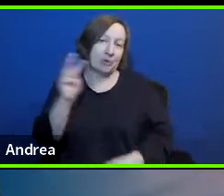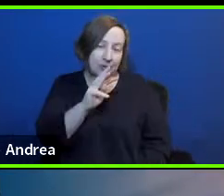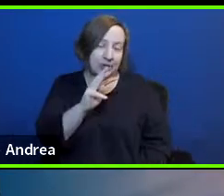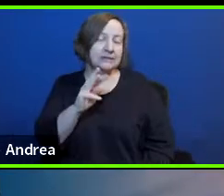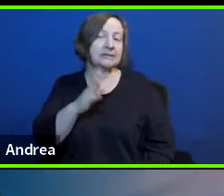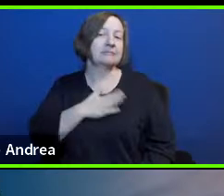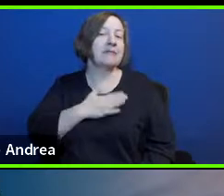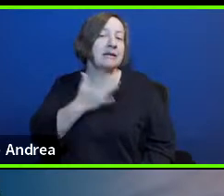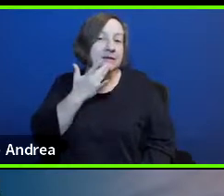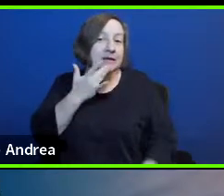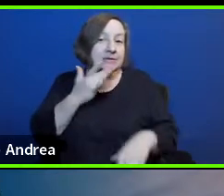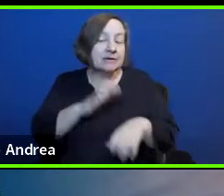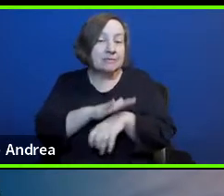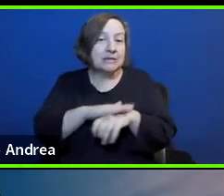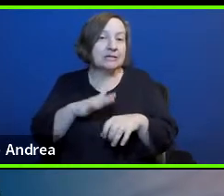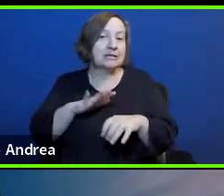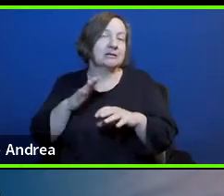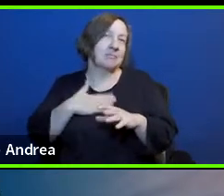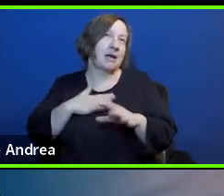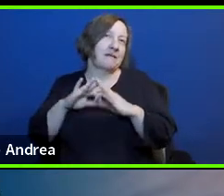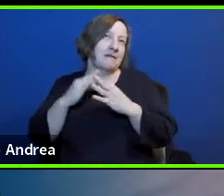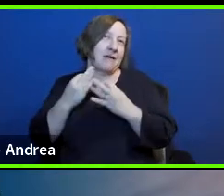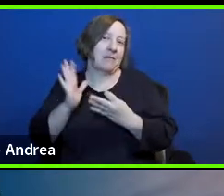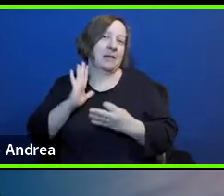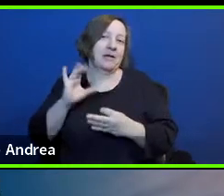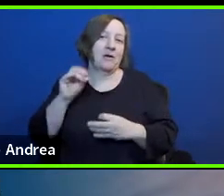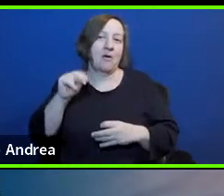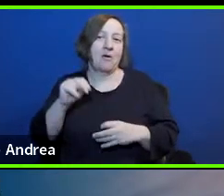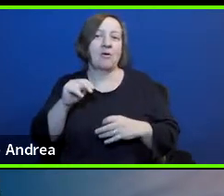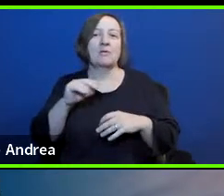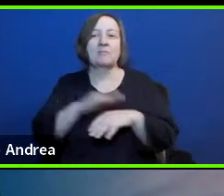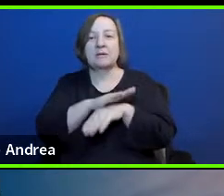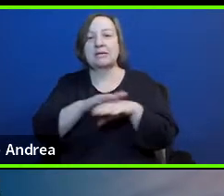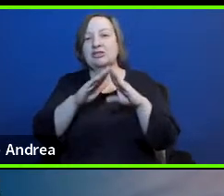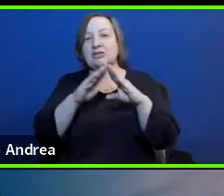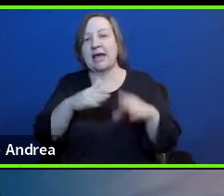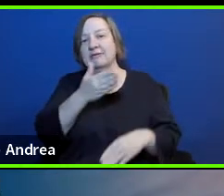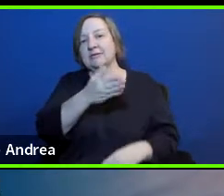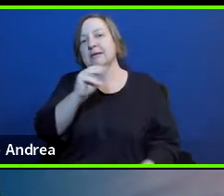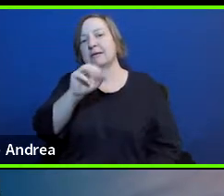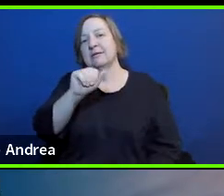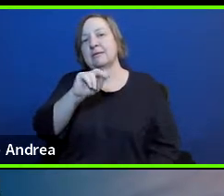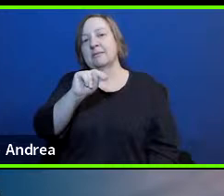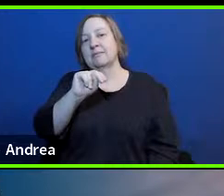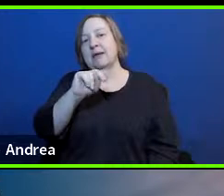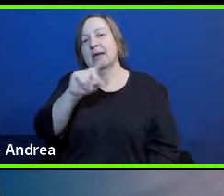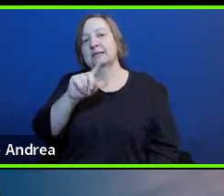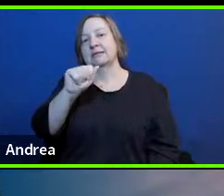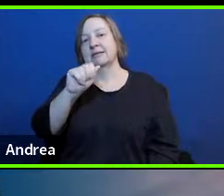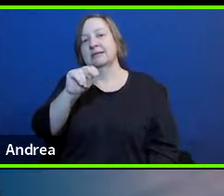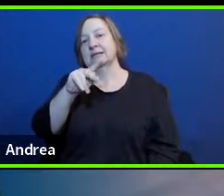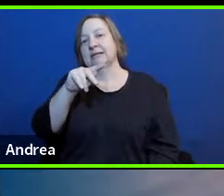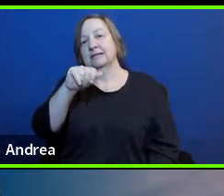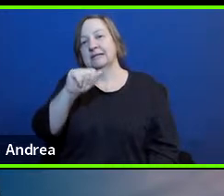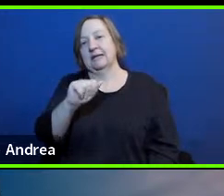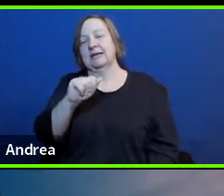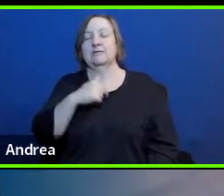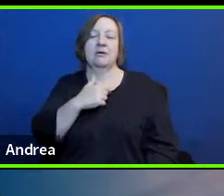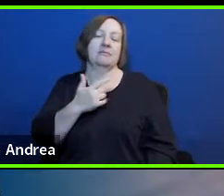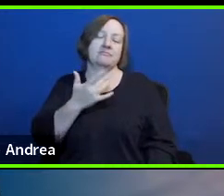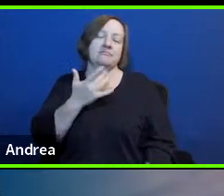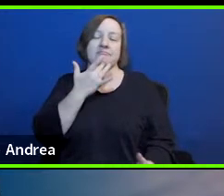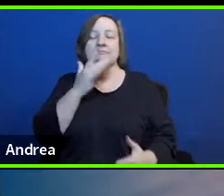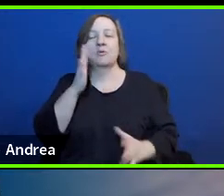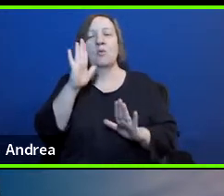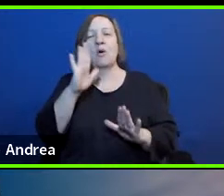my favorite beach, my family had a beach house in Manzanita. And so I have very great memories of being